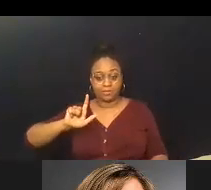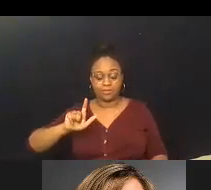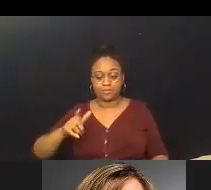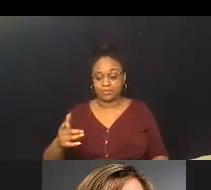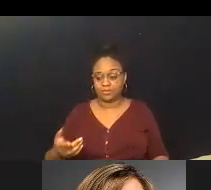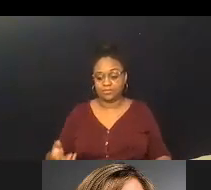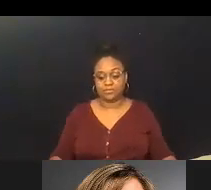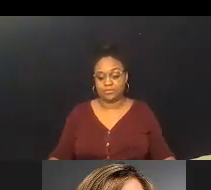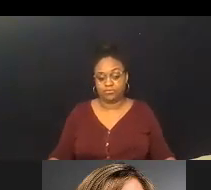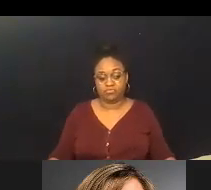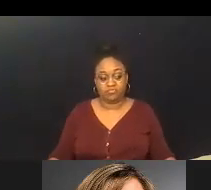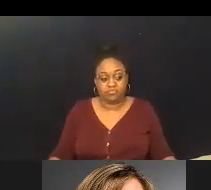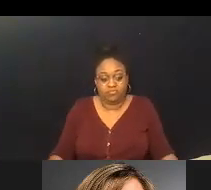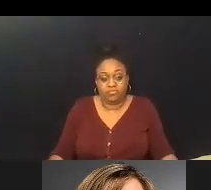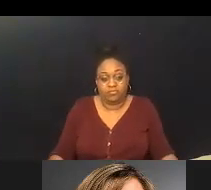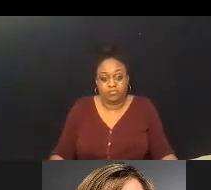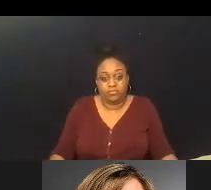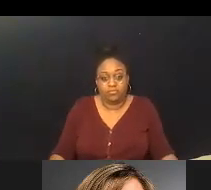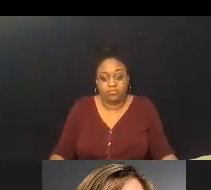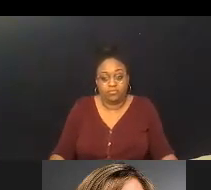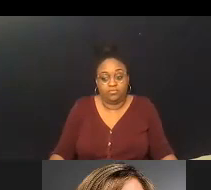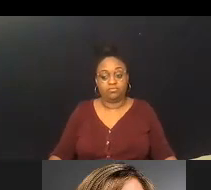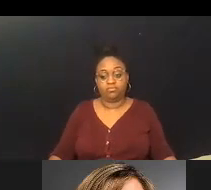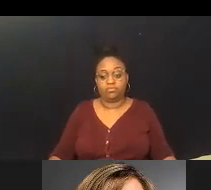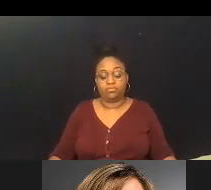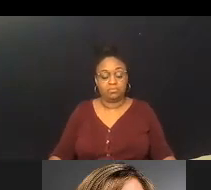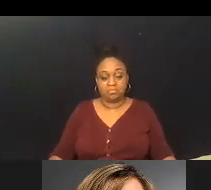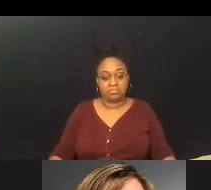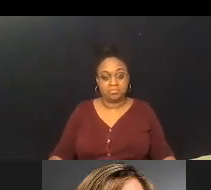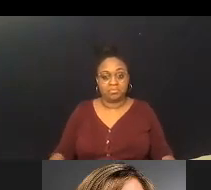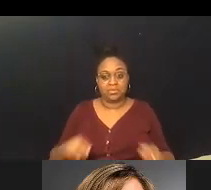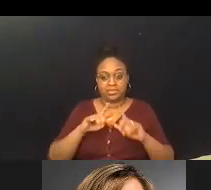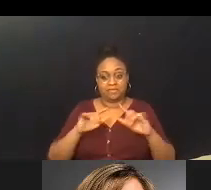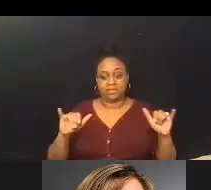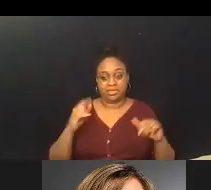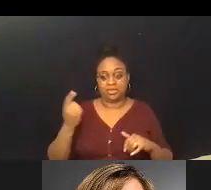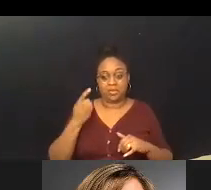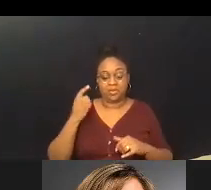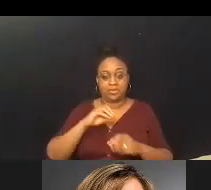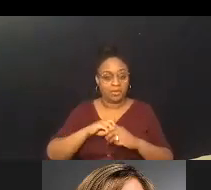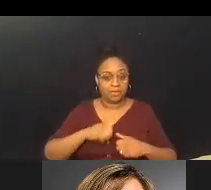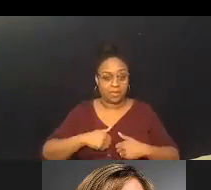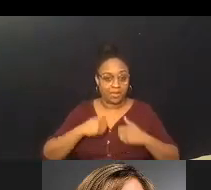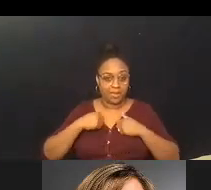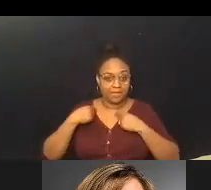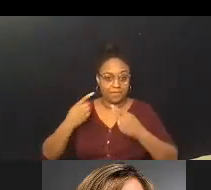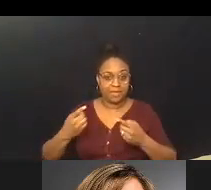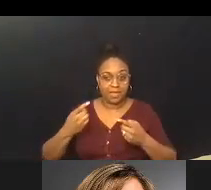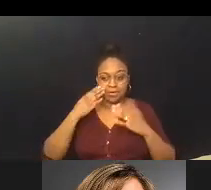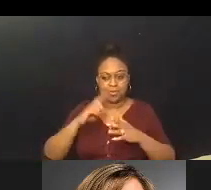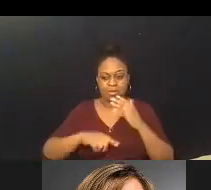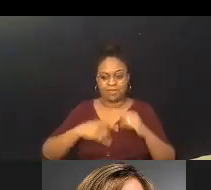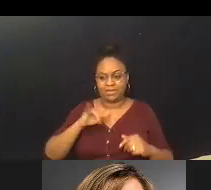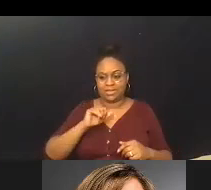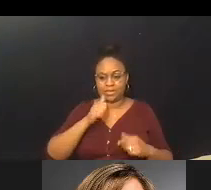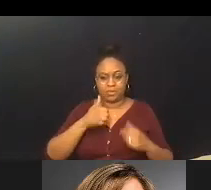know what it feels like to not have diversity influence my life, right? I don't know what that feels like. Sometimes